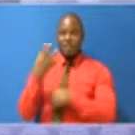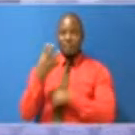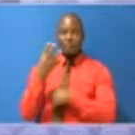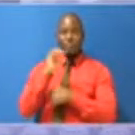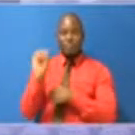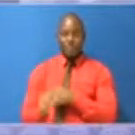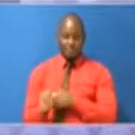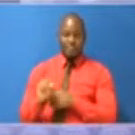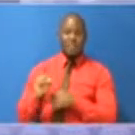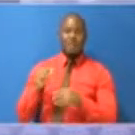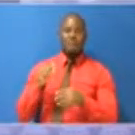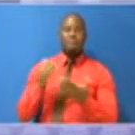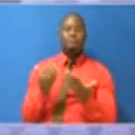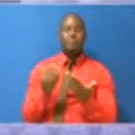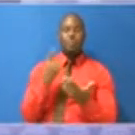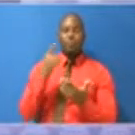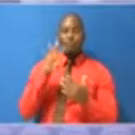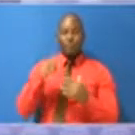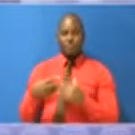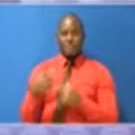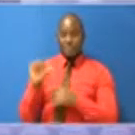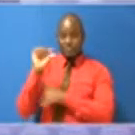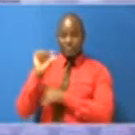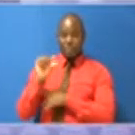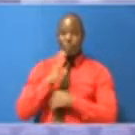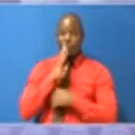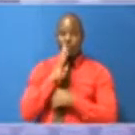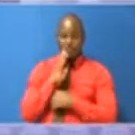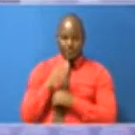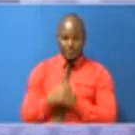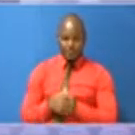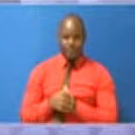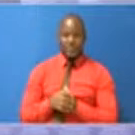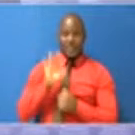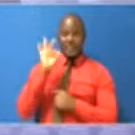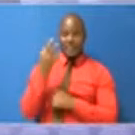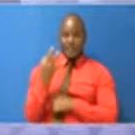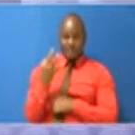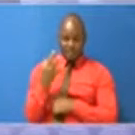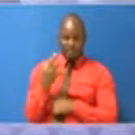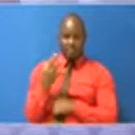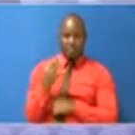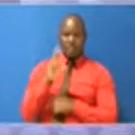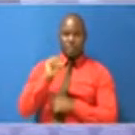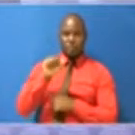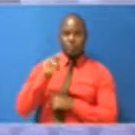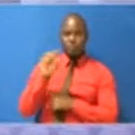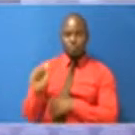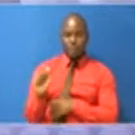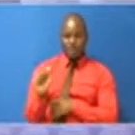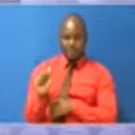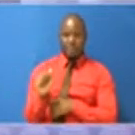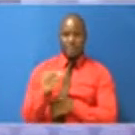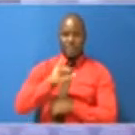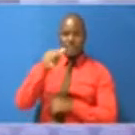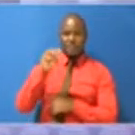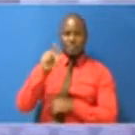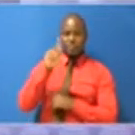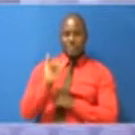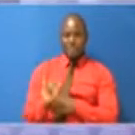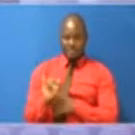kiku springs provides only one percent which is four thousand cubic meters of water the third one is a sumo in